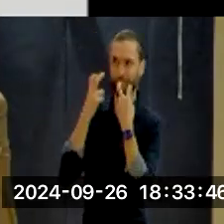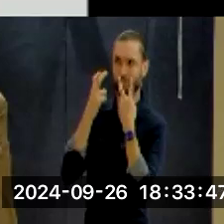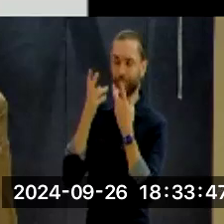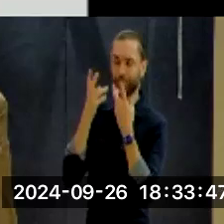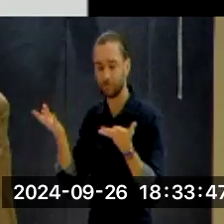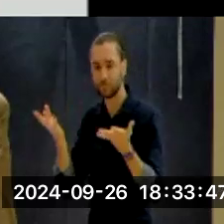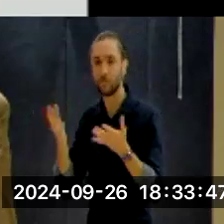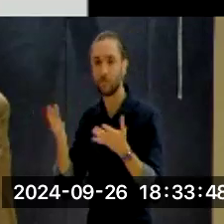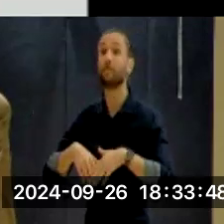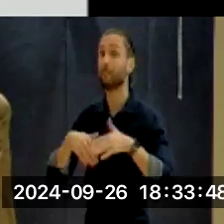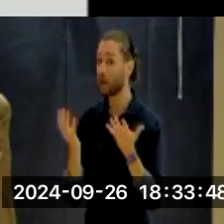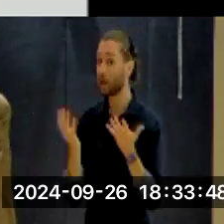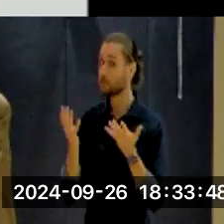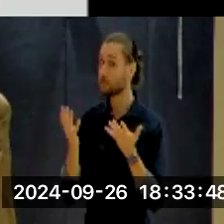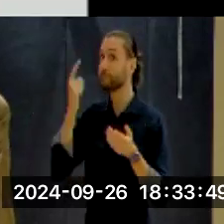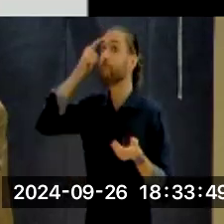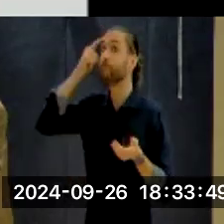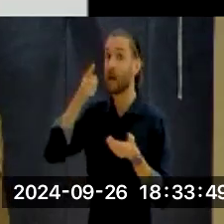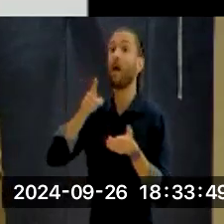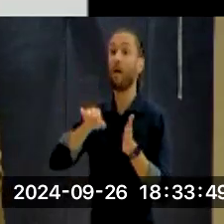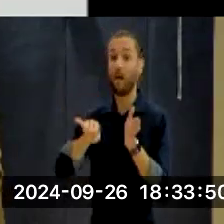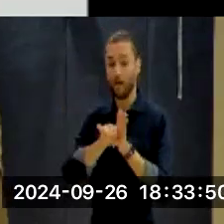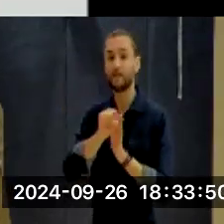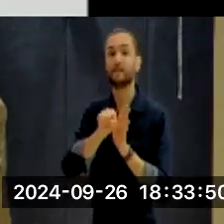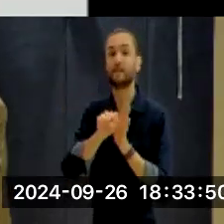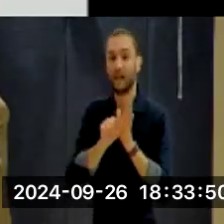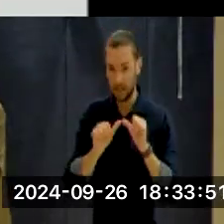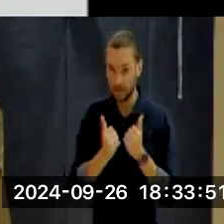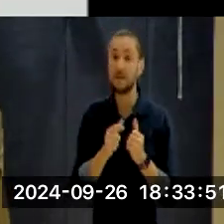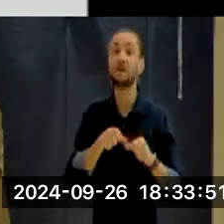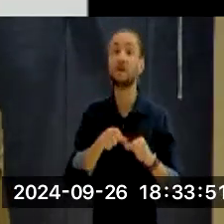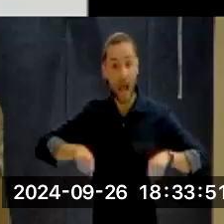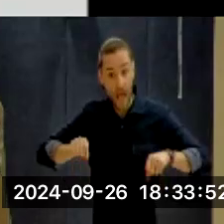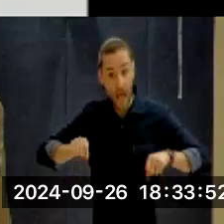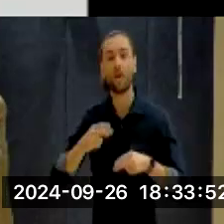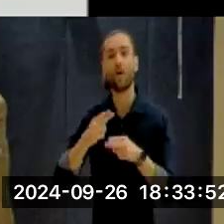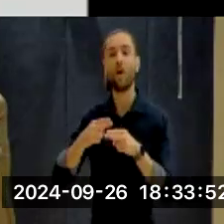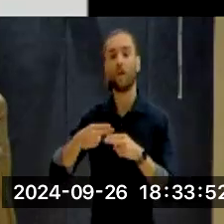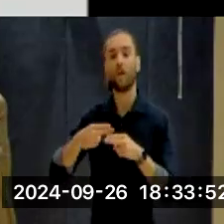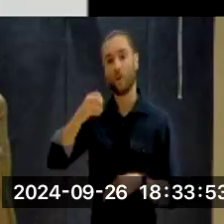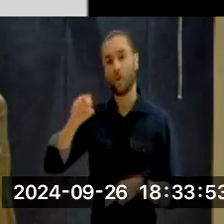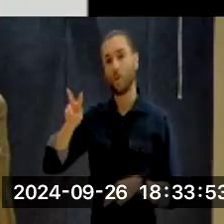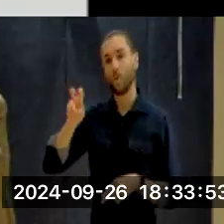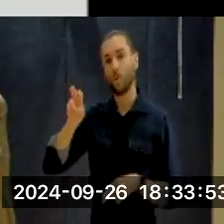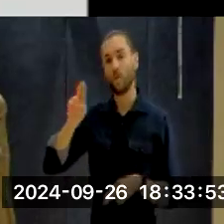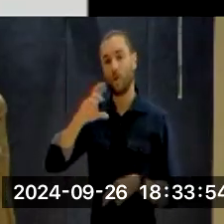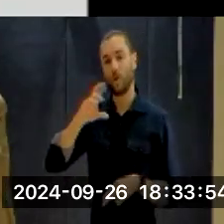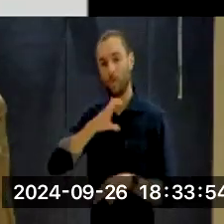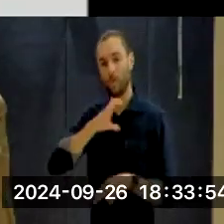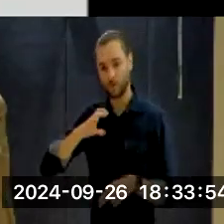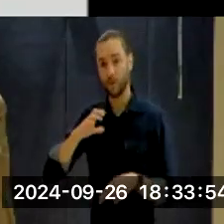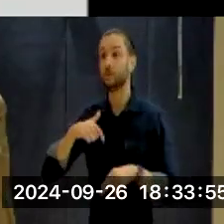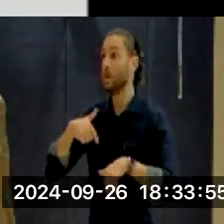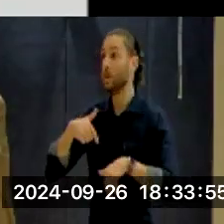Fortunately, there is a state agency that has the resources and the structure, the Little Hoover Commission. So I'm asking the Commission on the State of